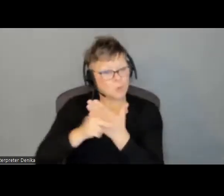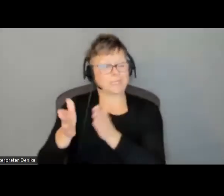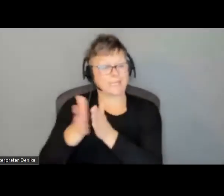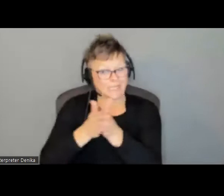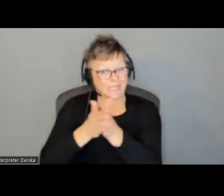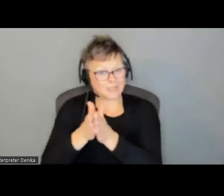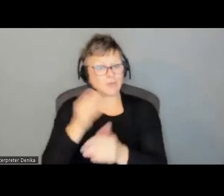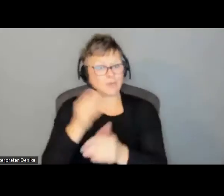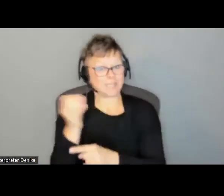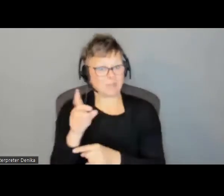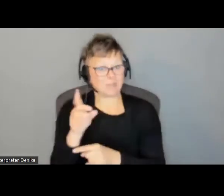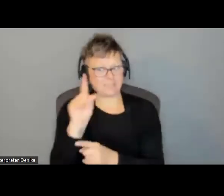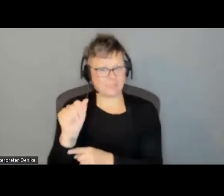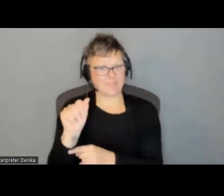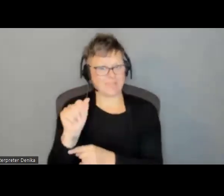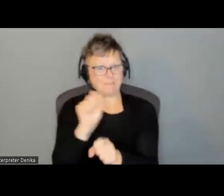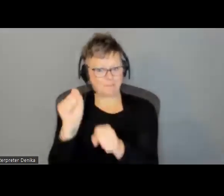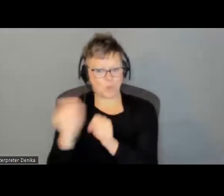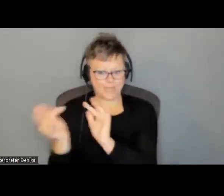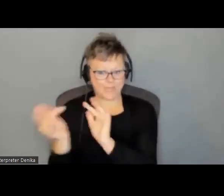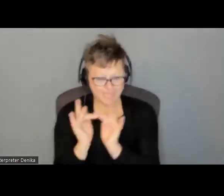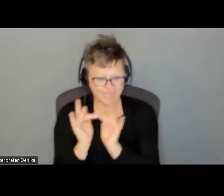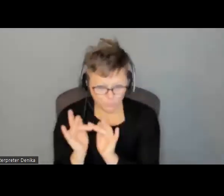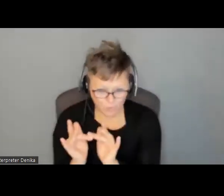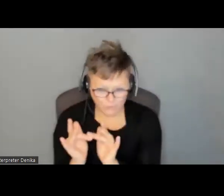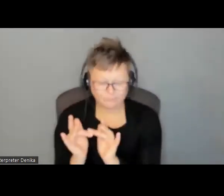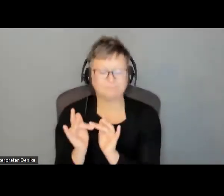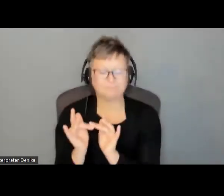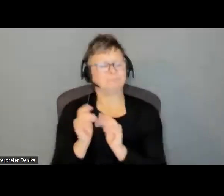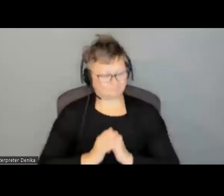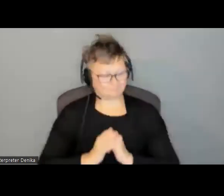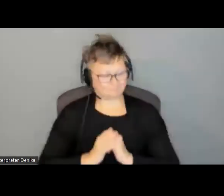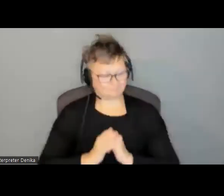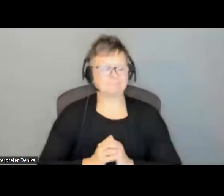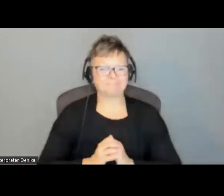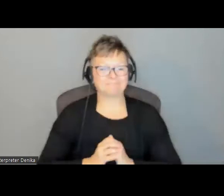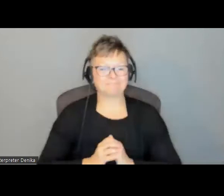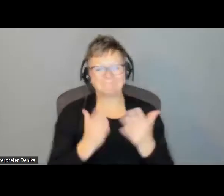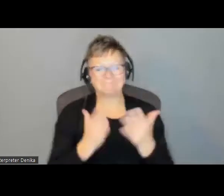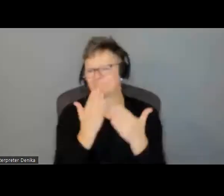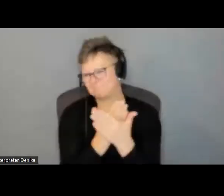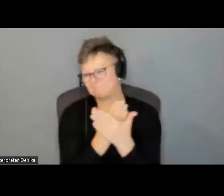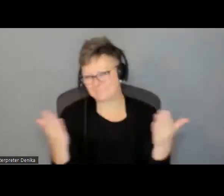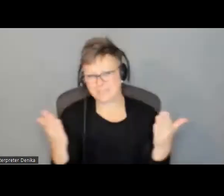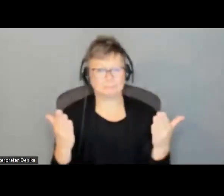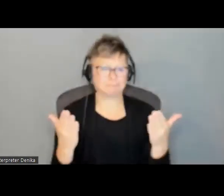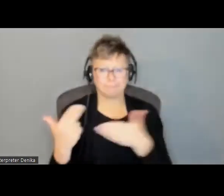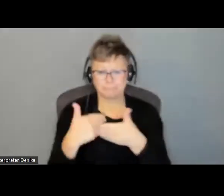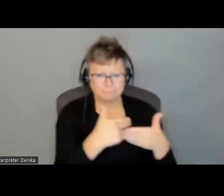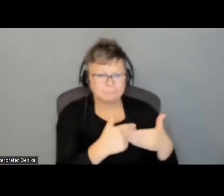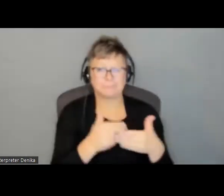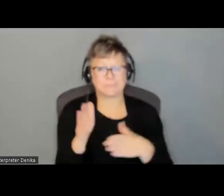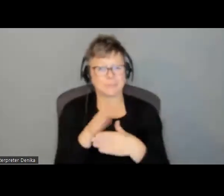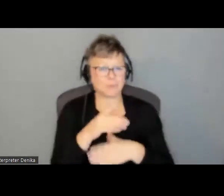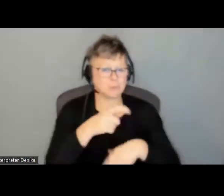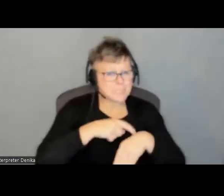Disability Employment Network, or ODEN. Thank you all for sharing your time and expertise with us